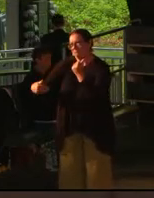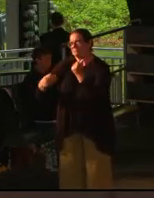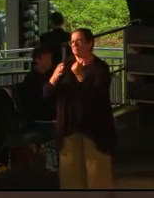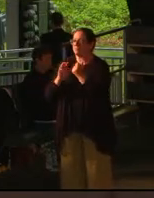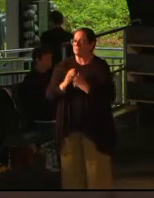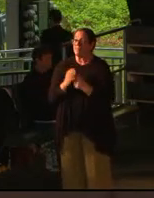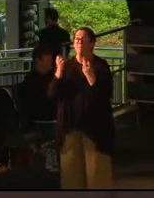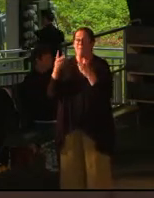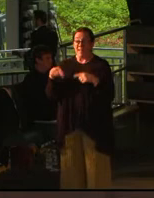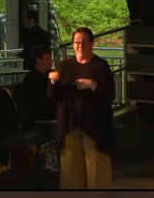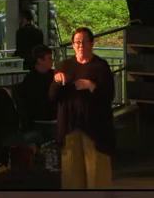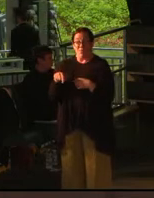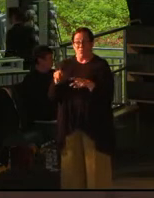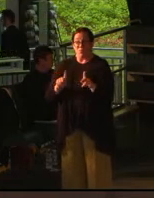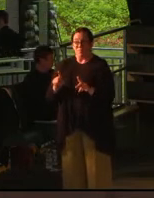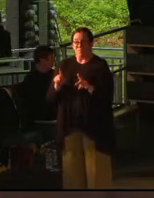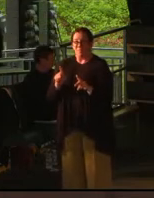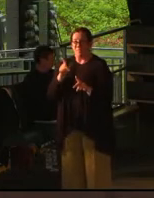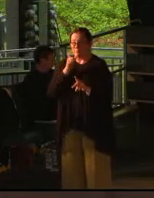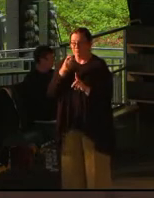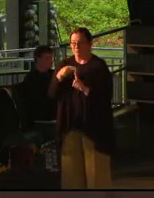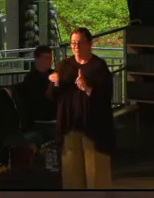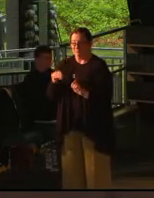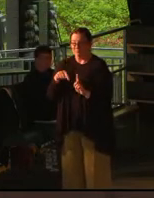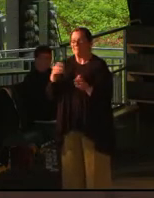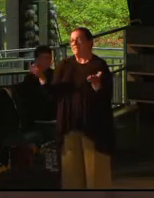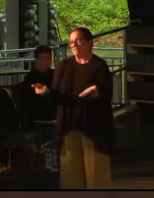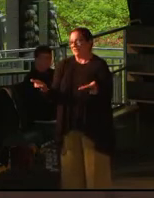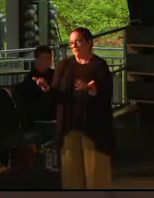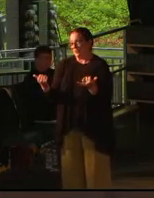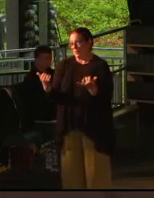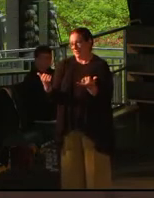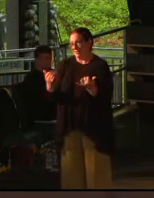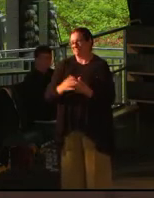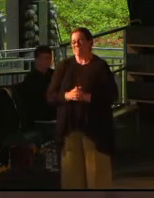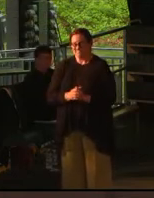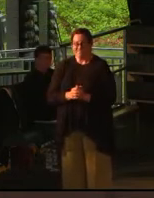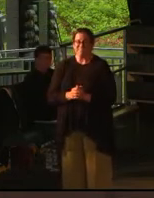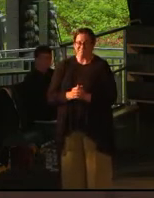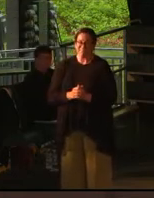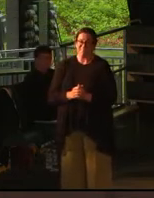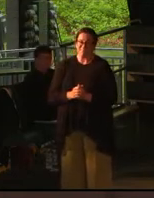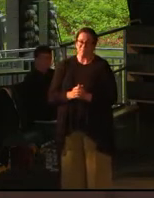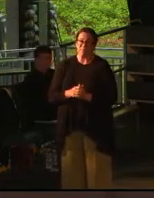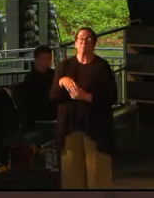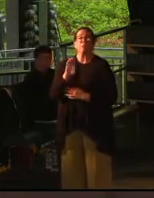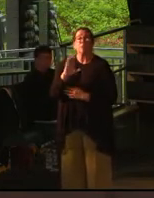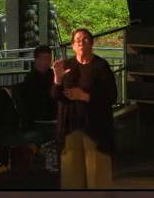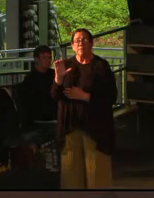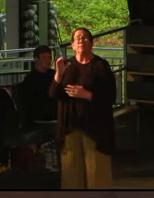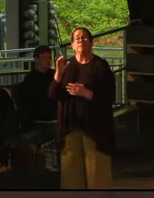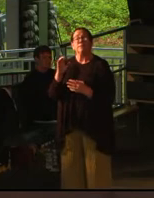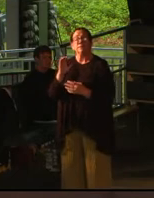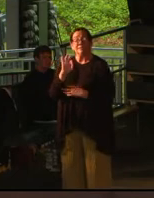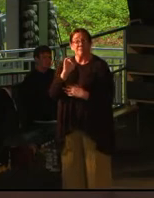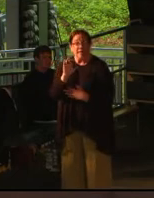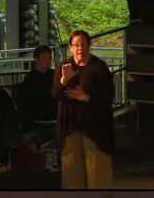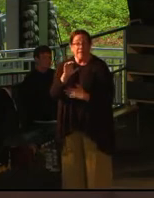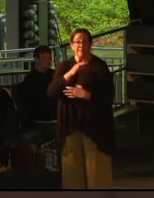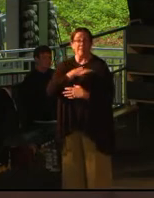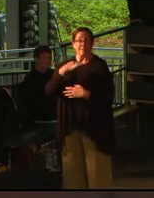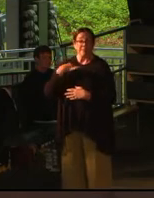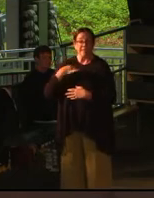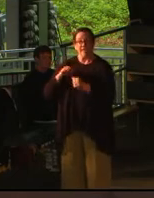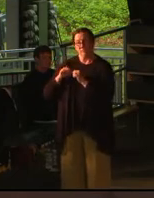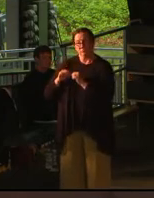those who supported you are here today. Bristol Community College's faculty and staff who kept